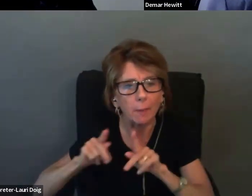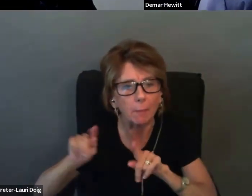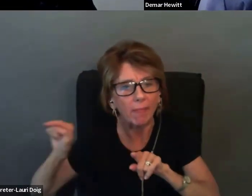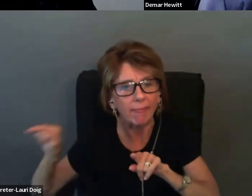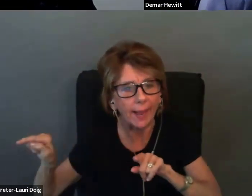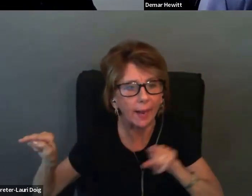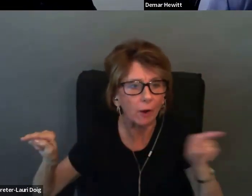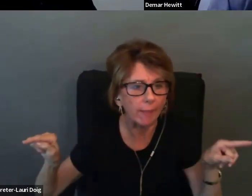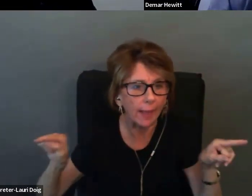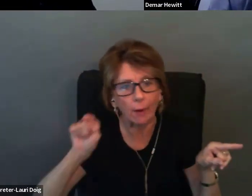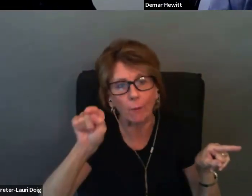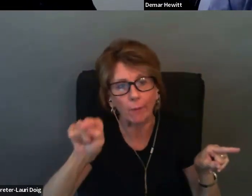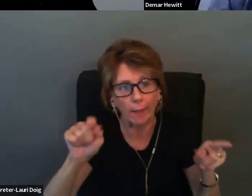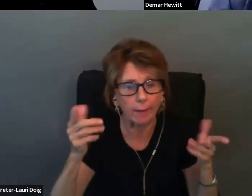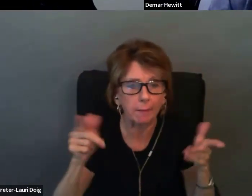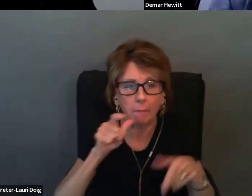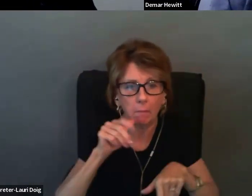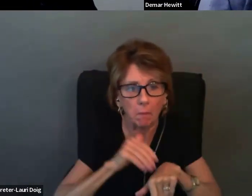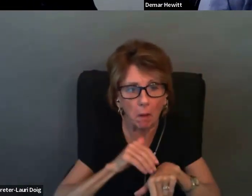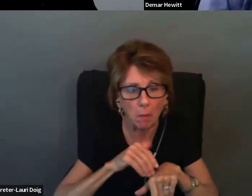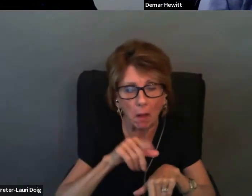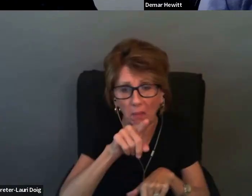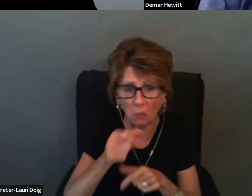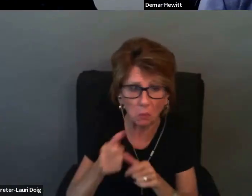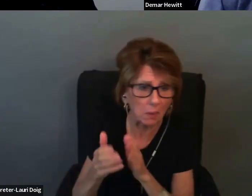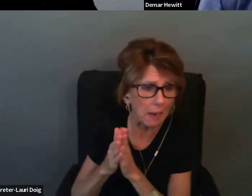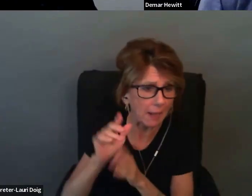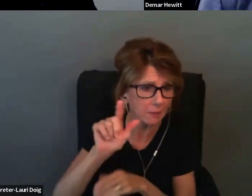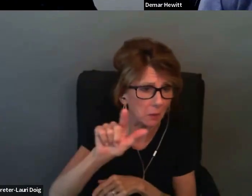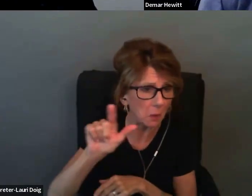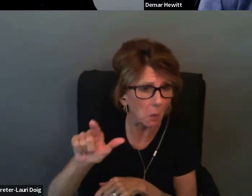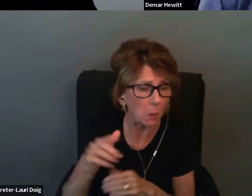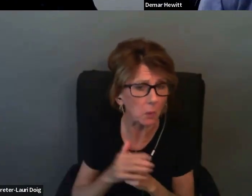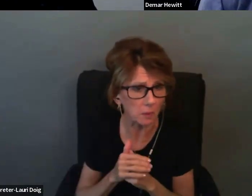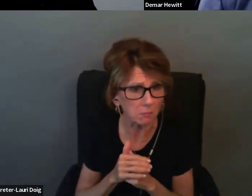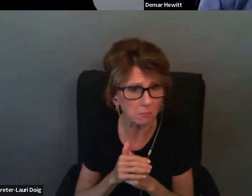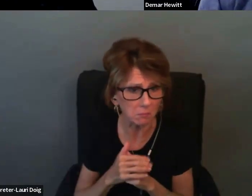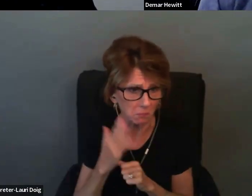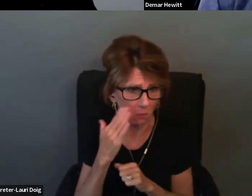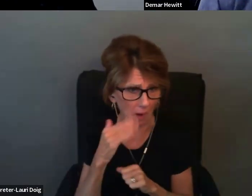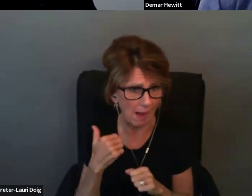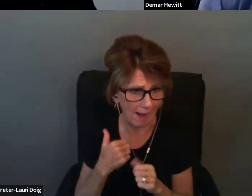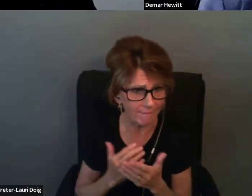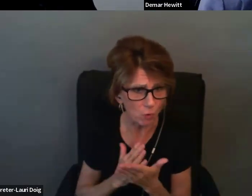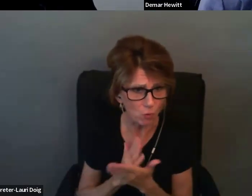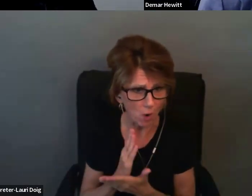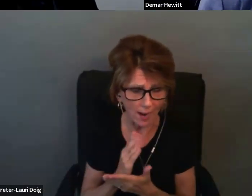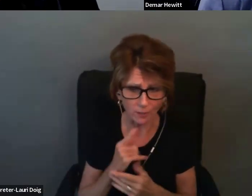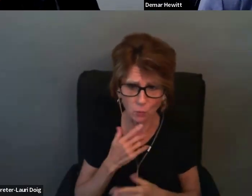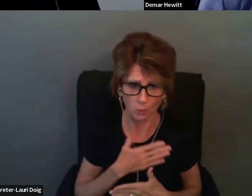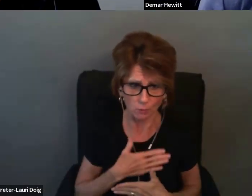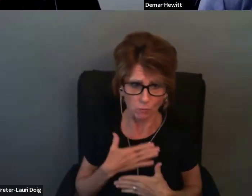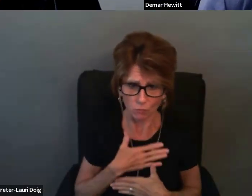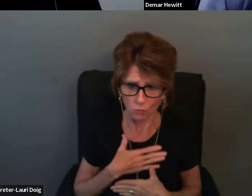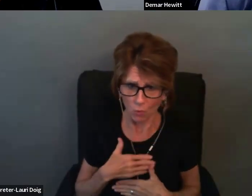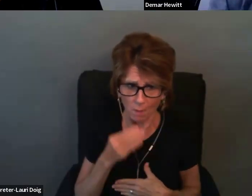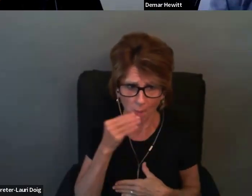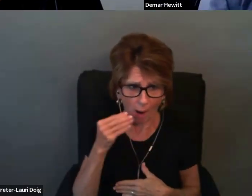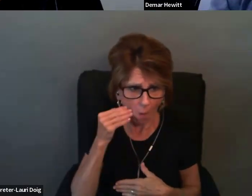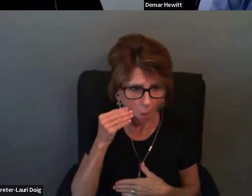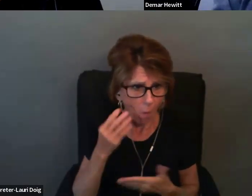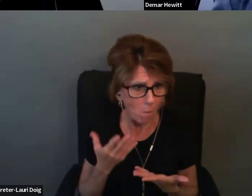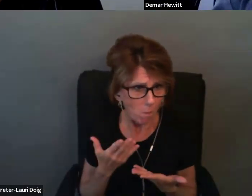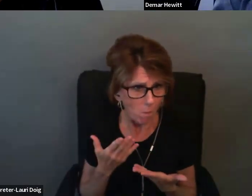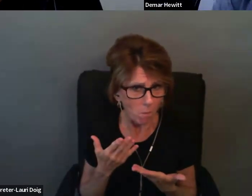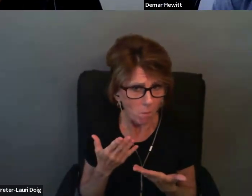of these because certainly you have the right to continue to peacefully enjoy. And